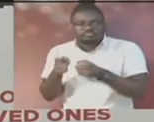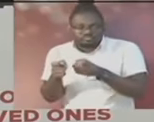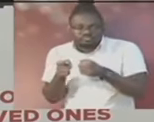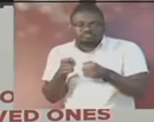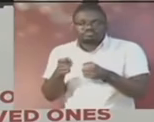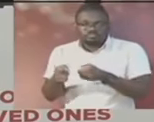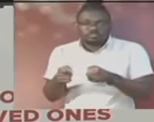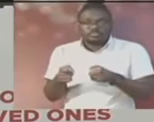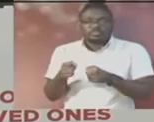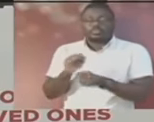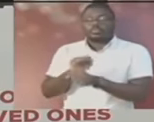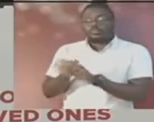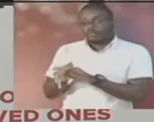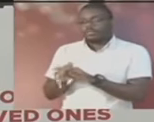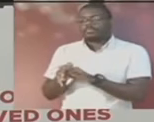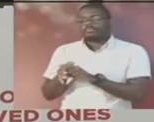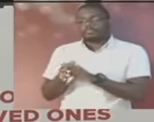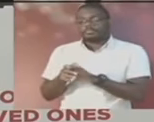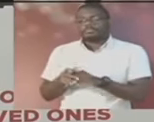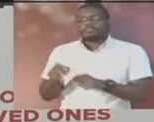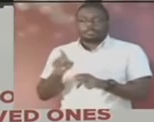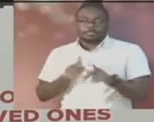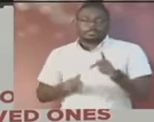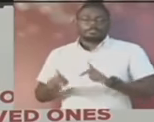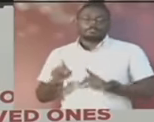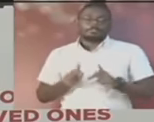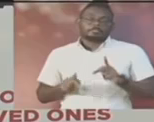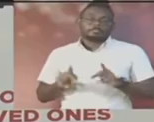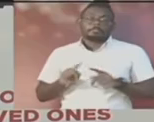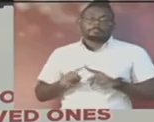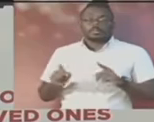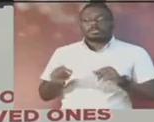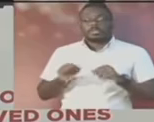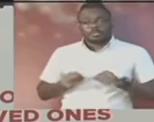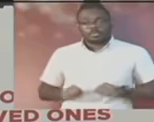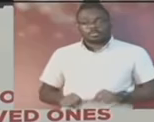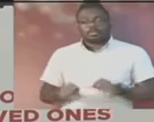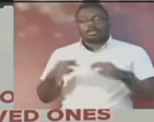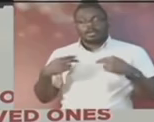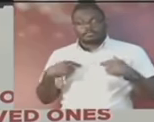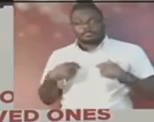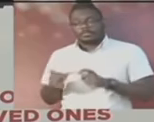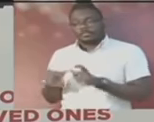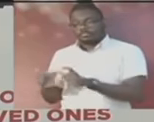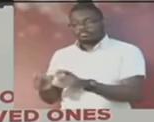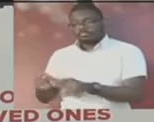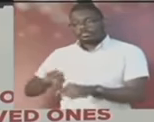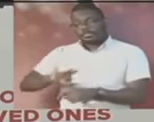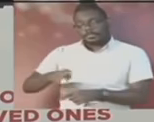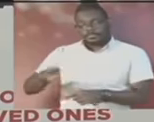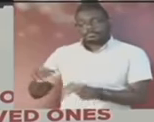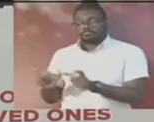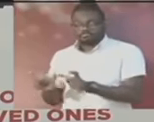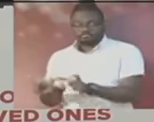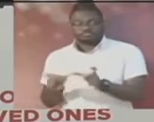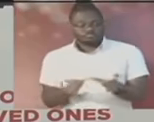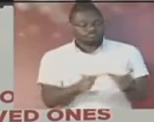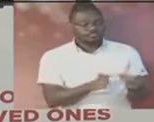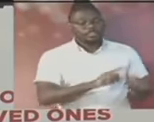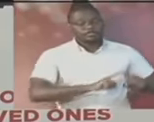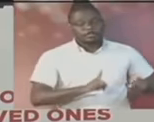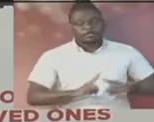COVID-19 patients. Of course, we continue to have our quarantine sites as well as our step-down facilities